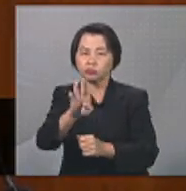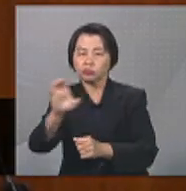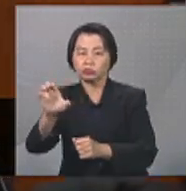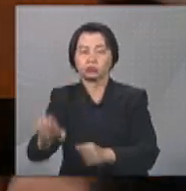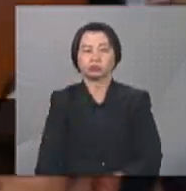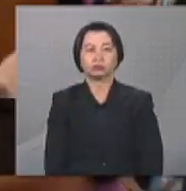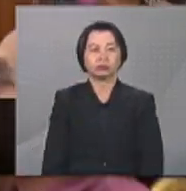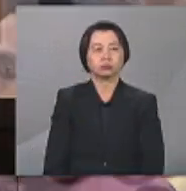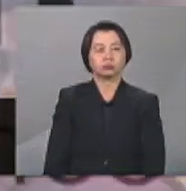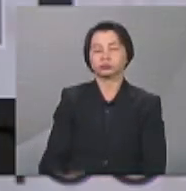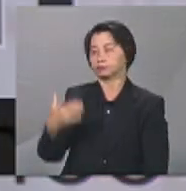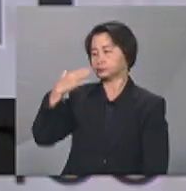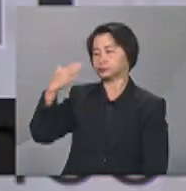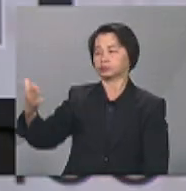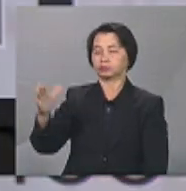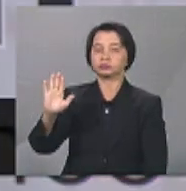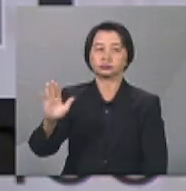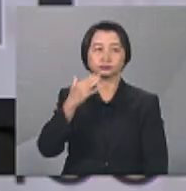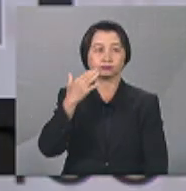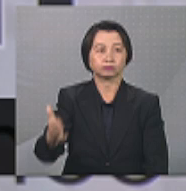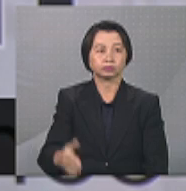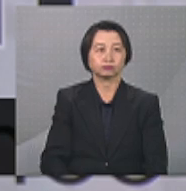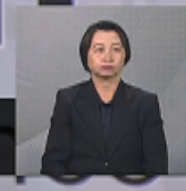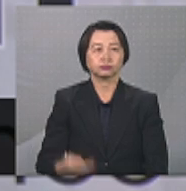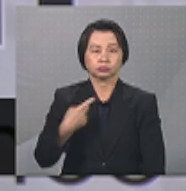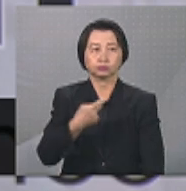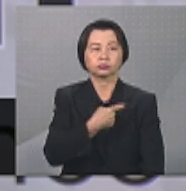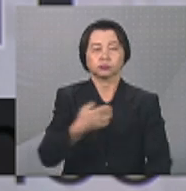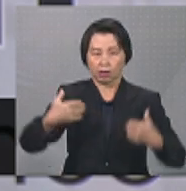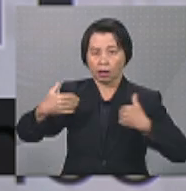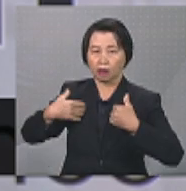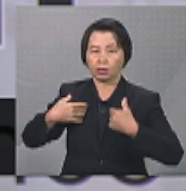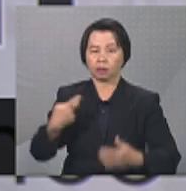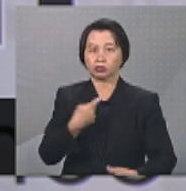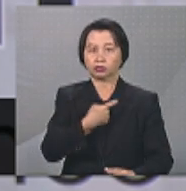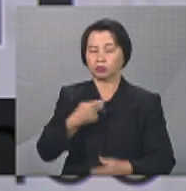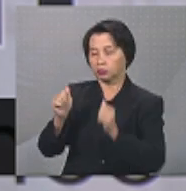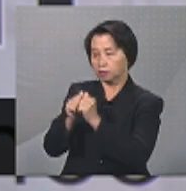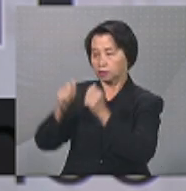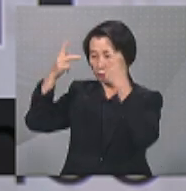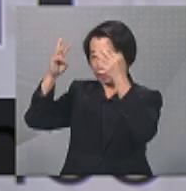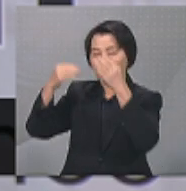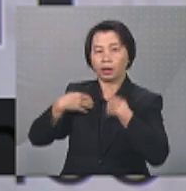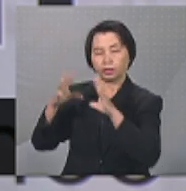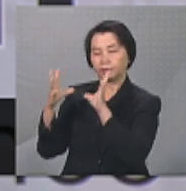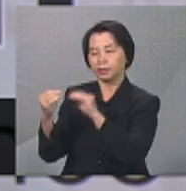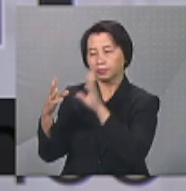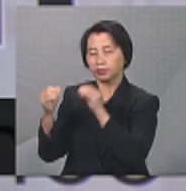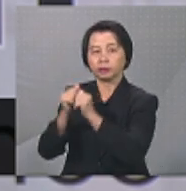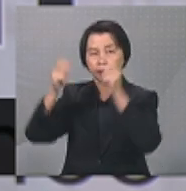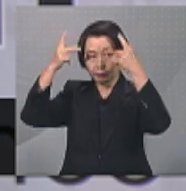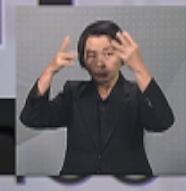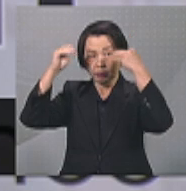you. Okay, thank you very much. Yes, we did discuss. We have a meeting this morning. We have a meeting with the Prime